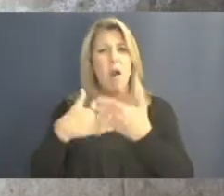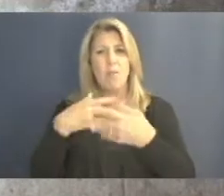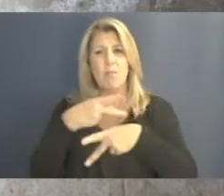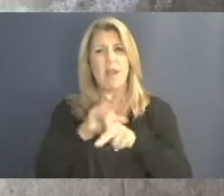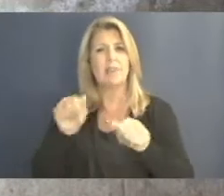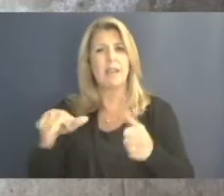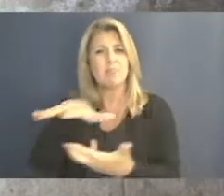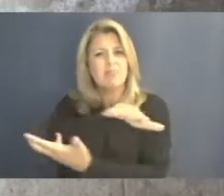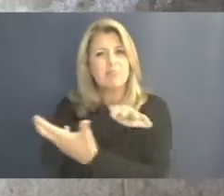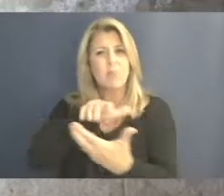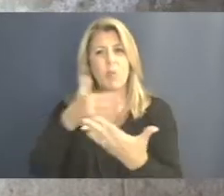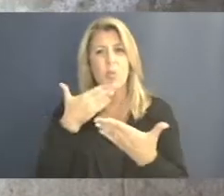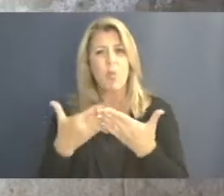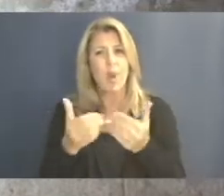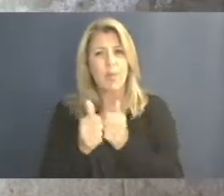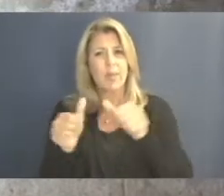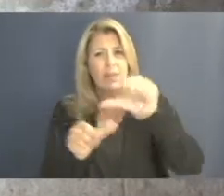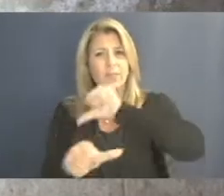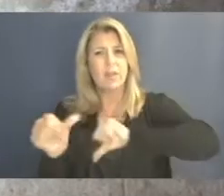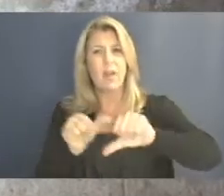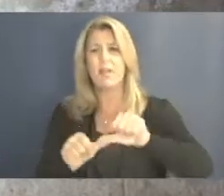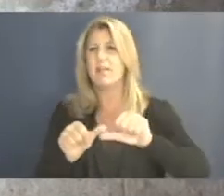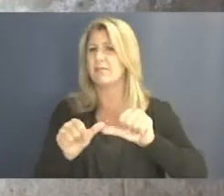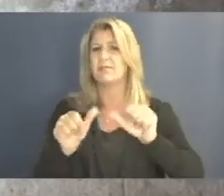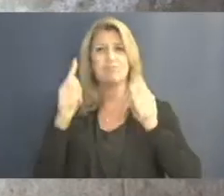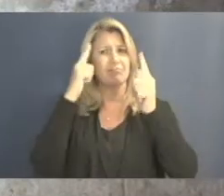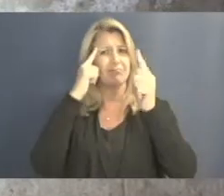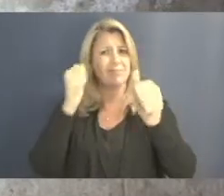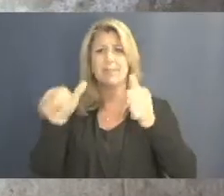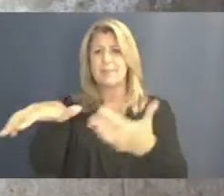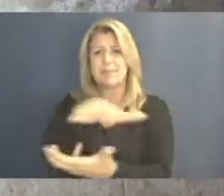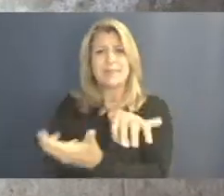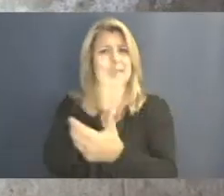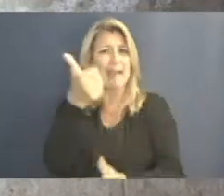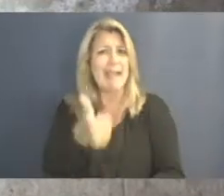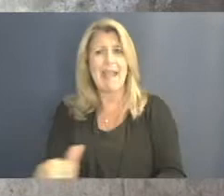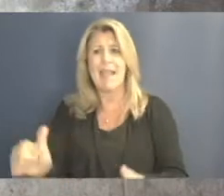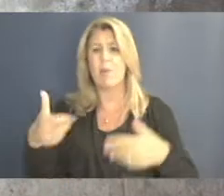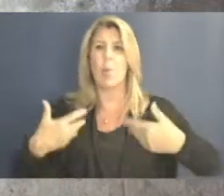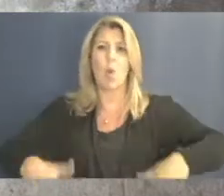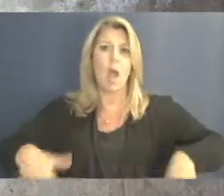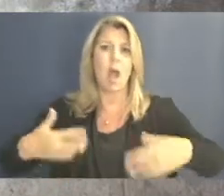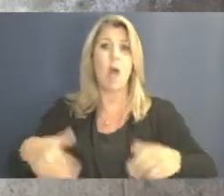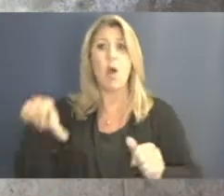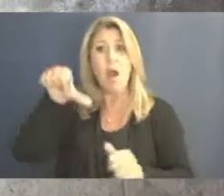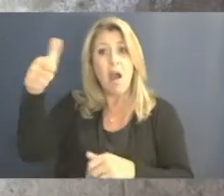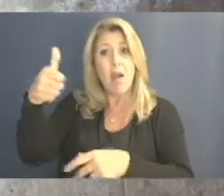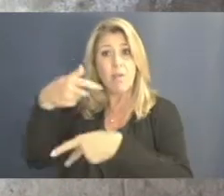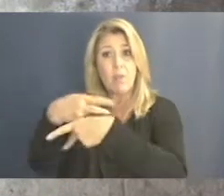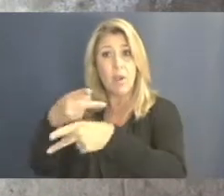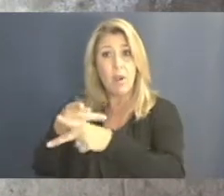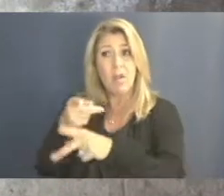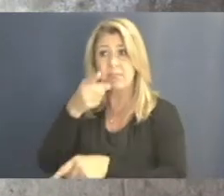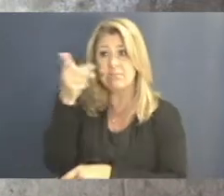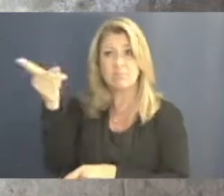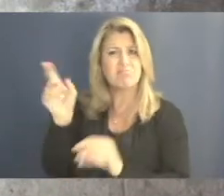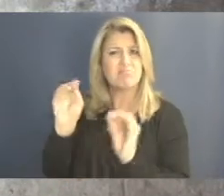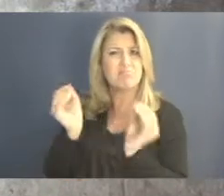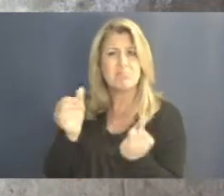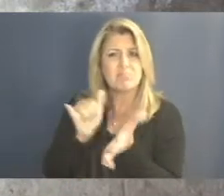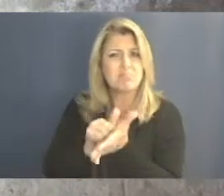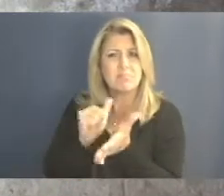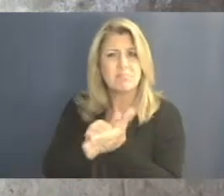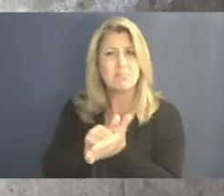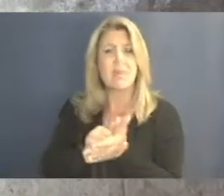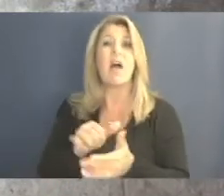can interact with each other. You can pretty much use them in any combination, which is unheard of for any